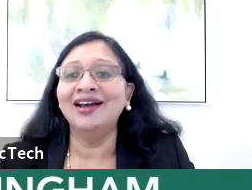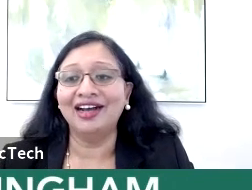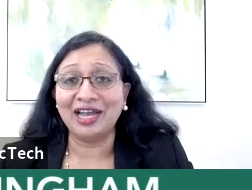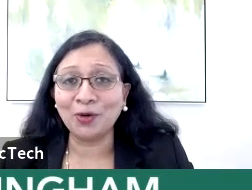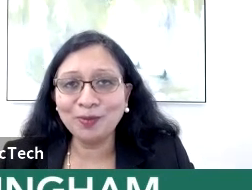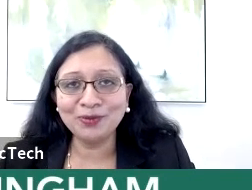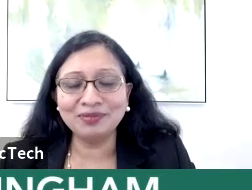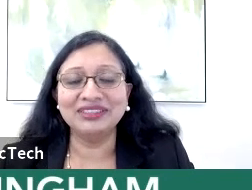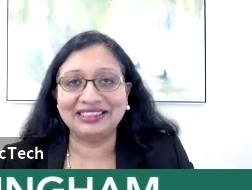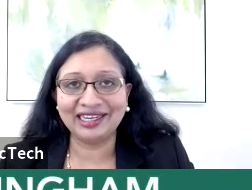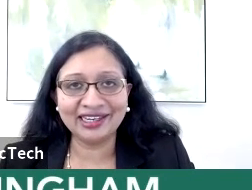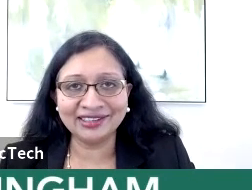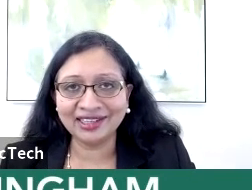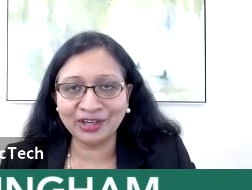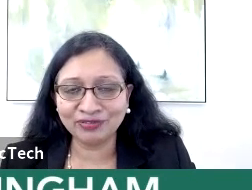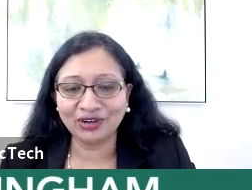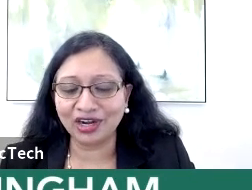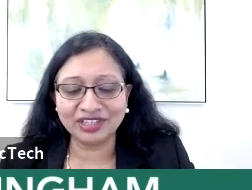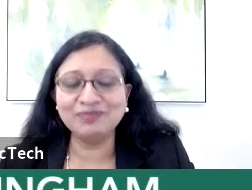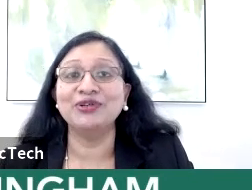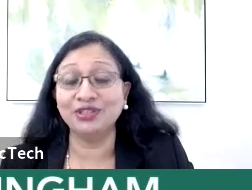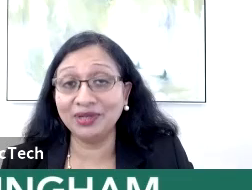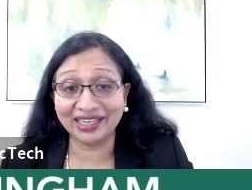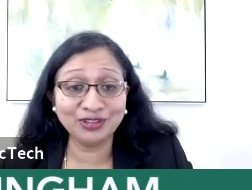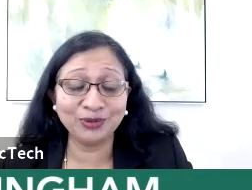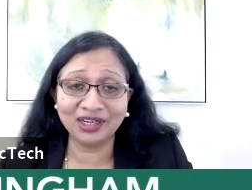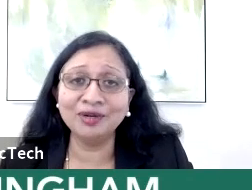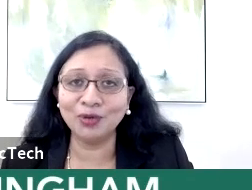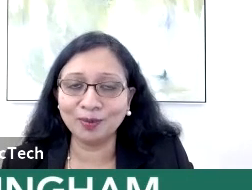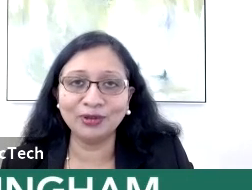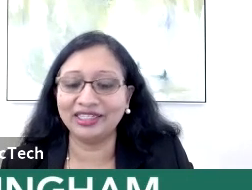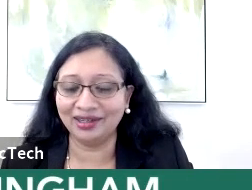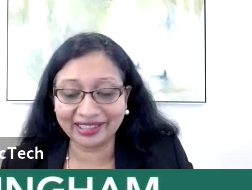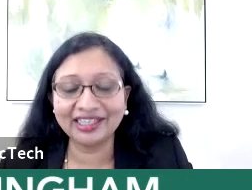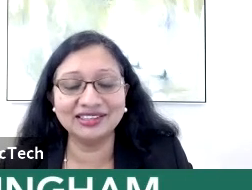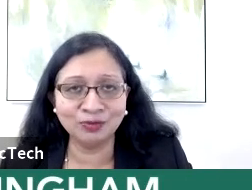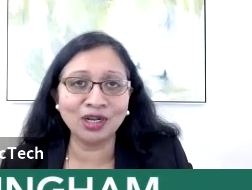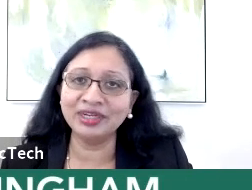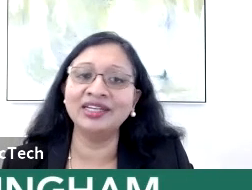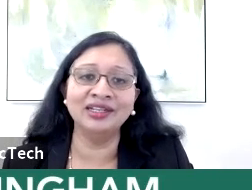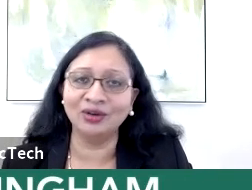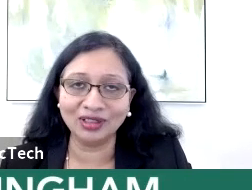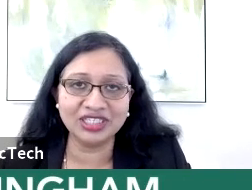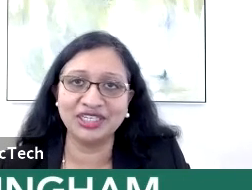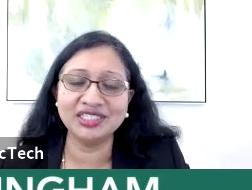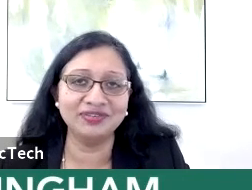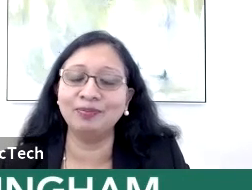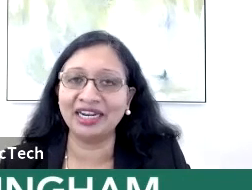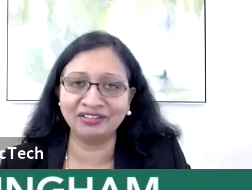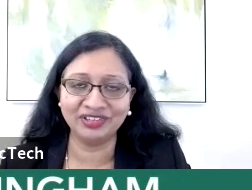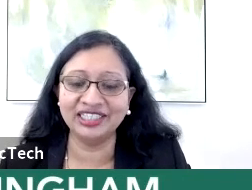changes. I hope you will stay until the end of the conference because you will get to learn more about like RERCRecTech's involvement in all the